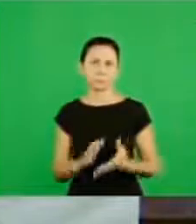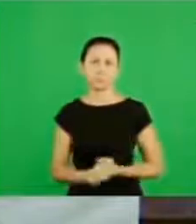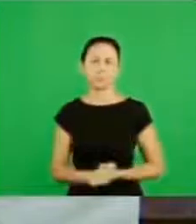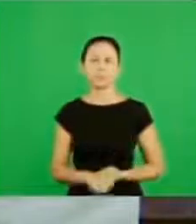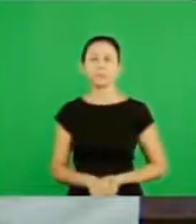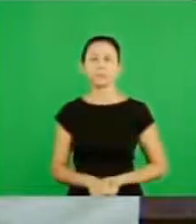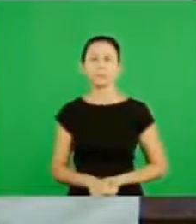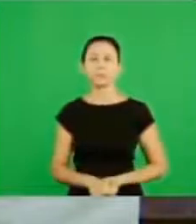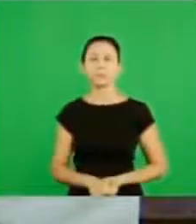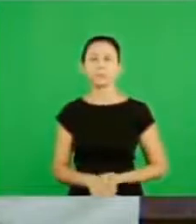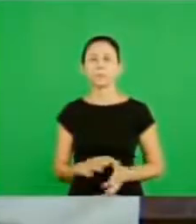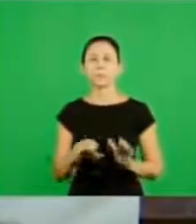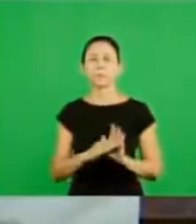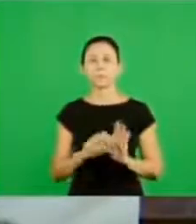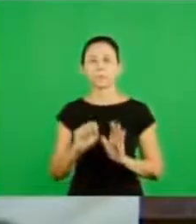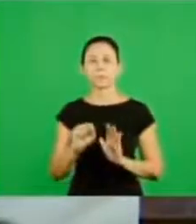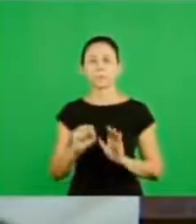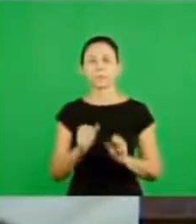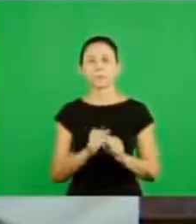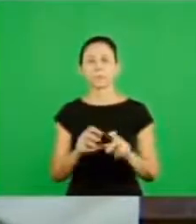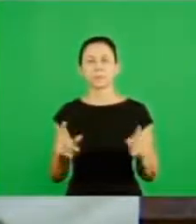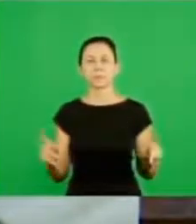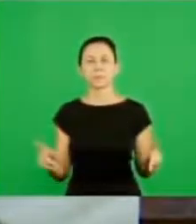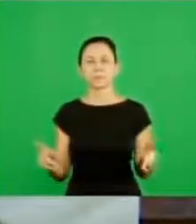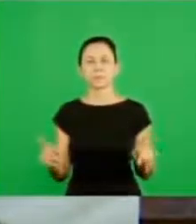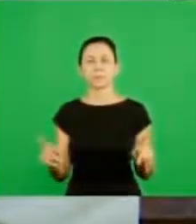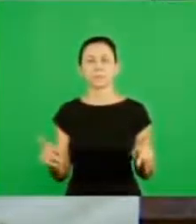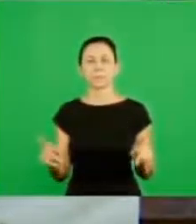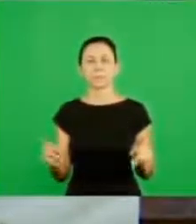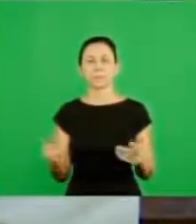the prophetic aspect of it. Look,